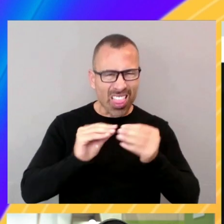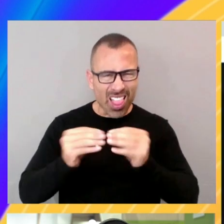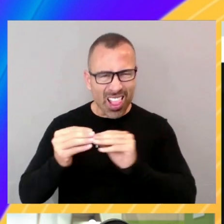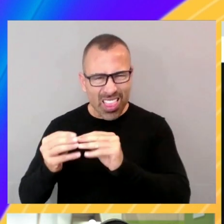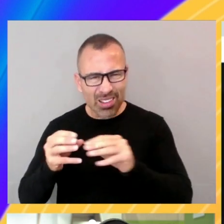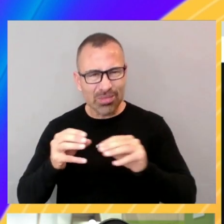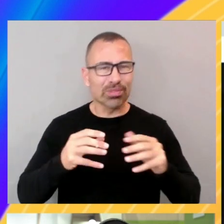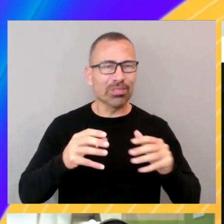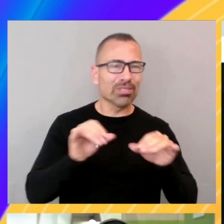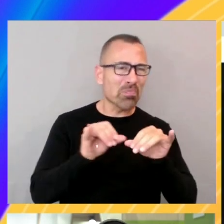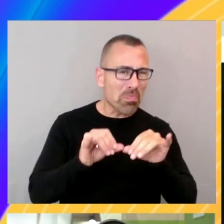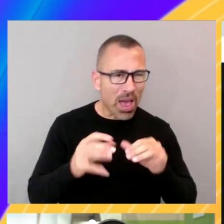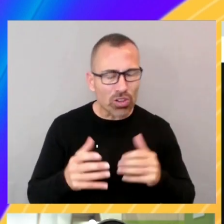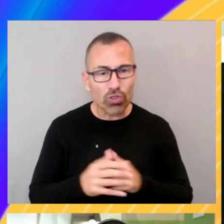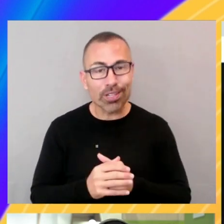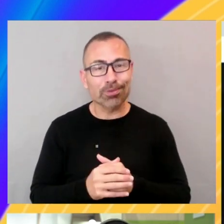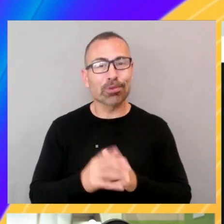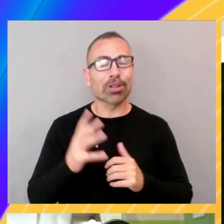pre-built dashboards for you.